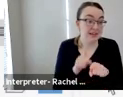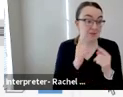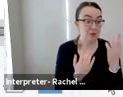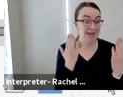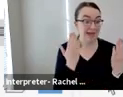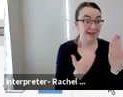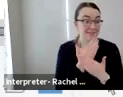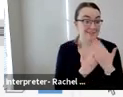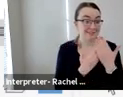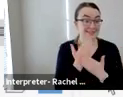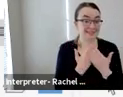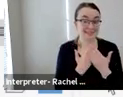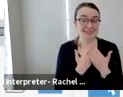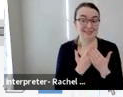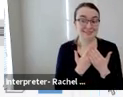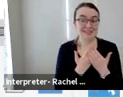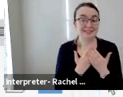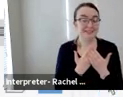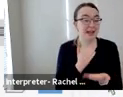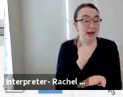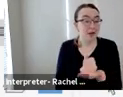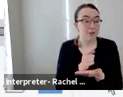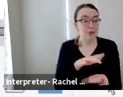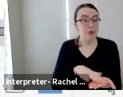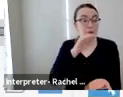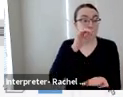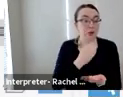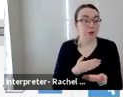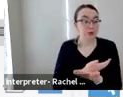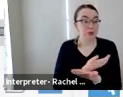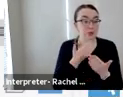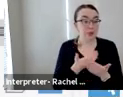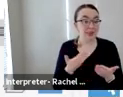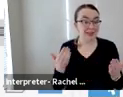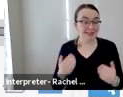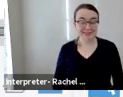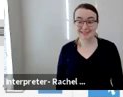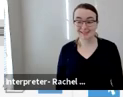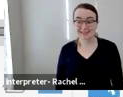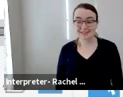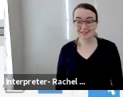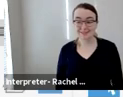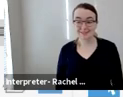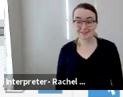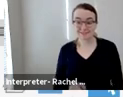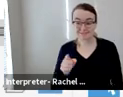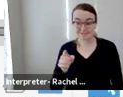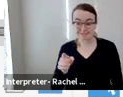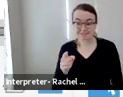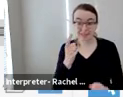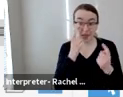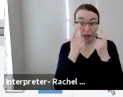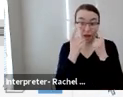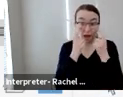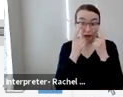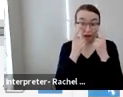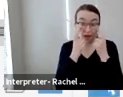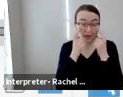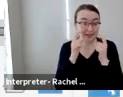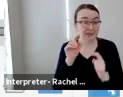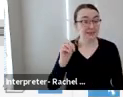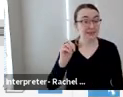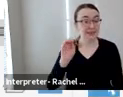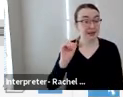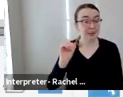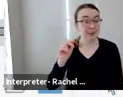So it gets you to learn things. Even the simple thing about mapping the little decals on for the eyeballs and